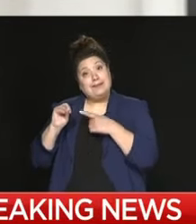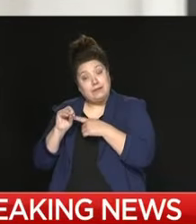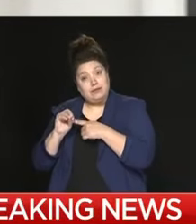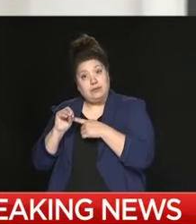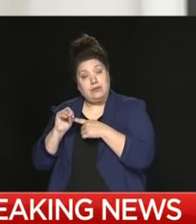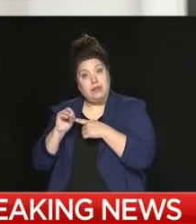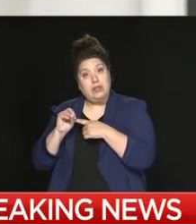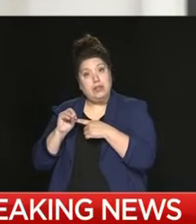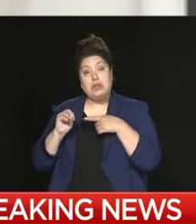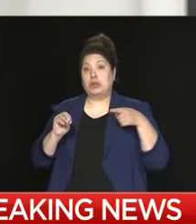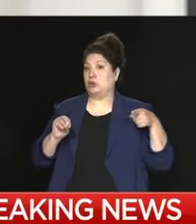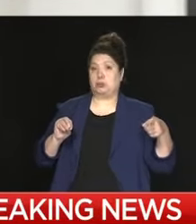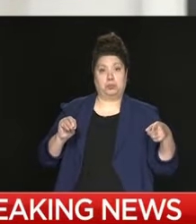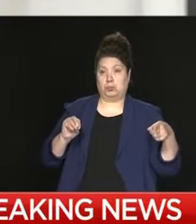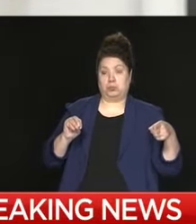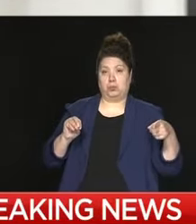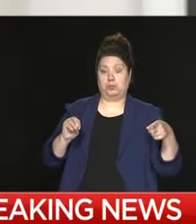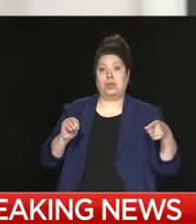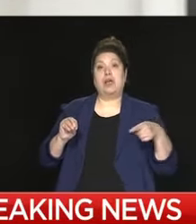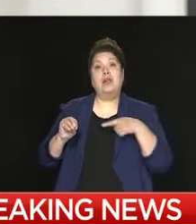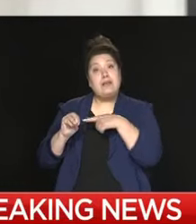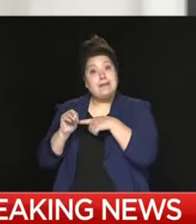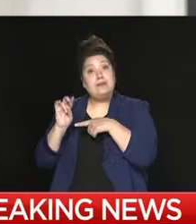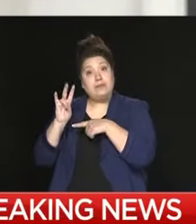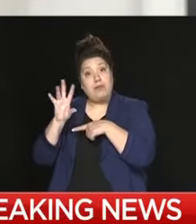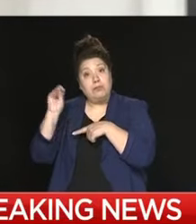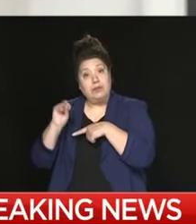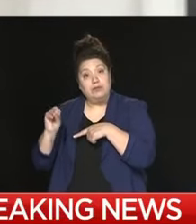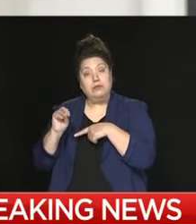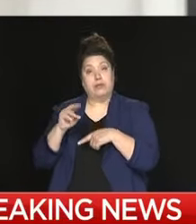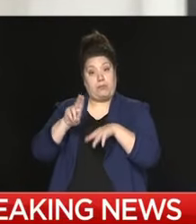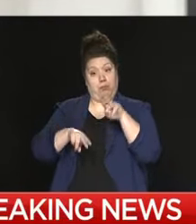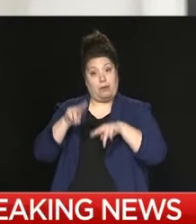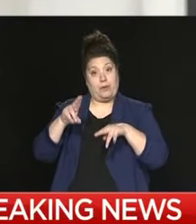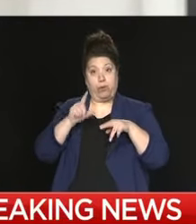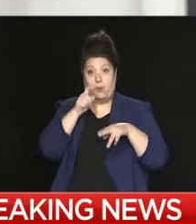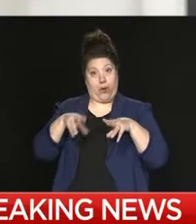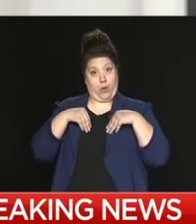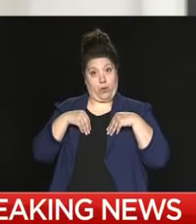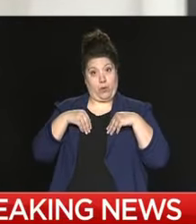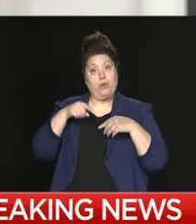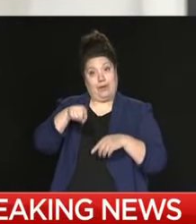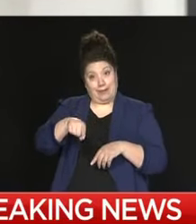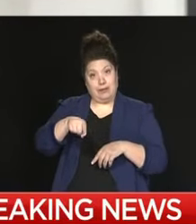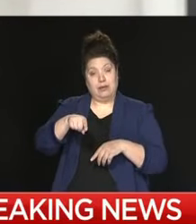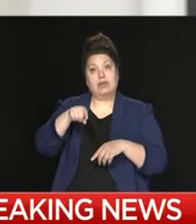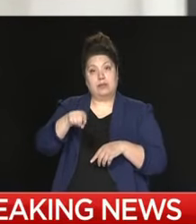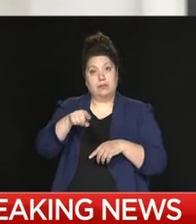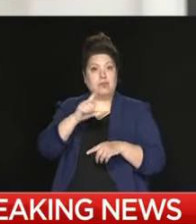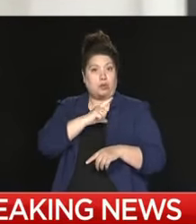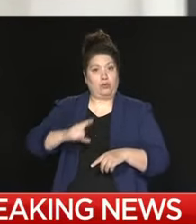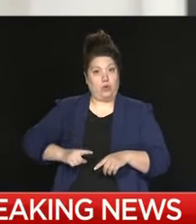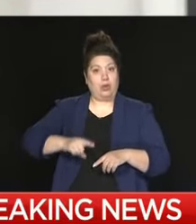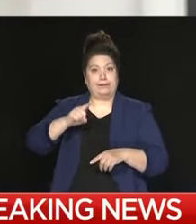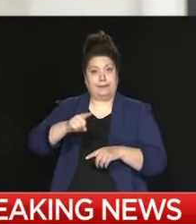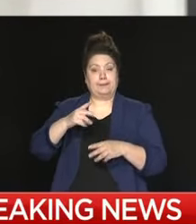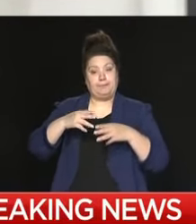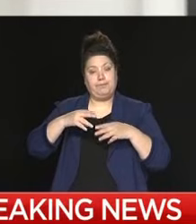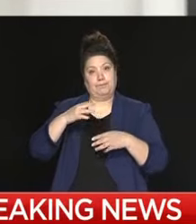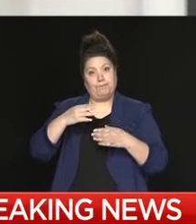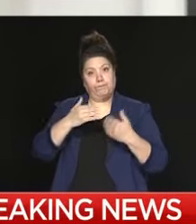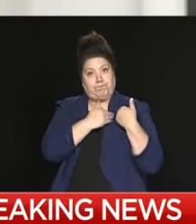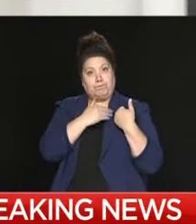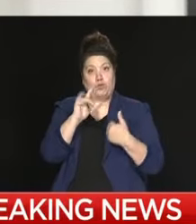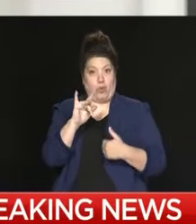Of these 75% that they won't pay, the owner of the building will cover or absorb 25%. And